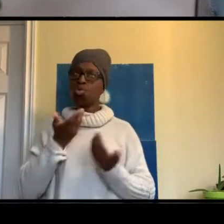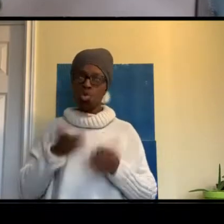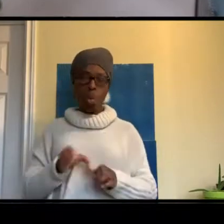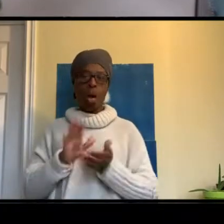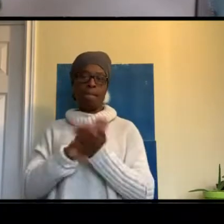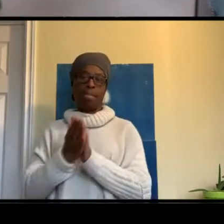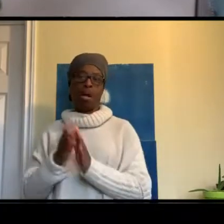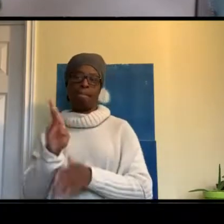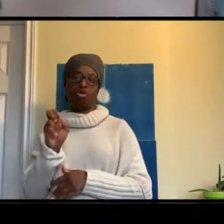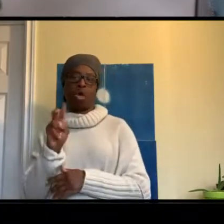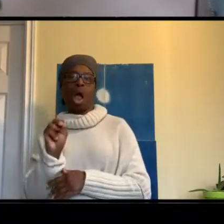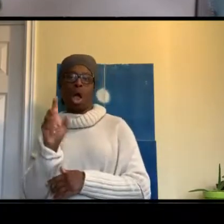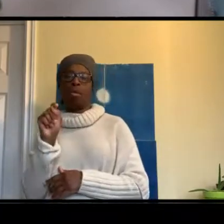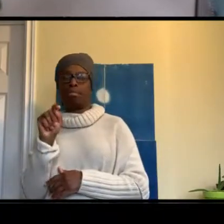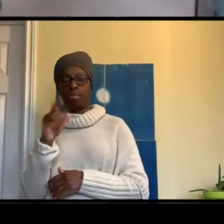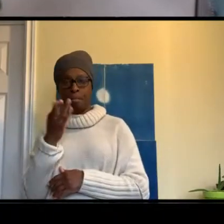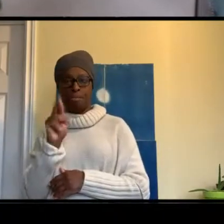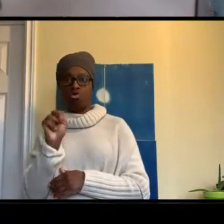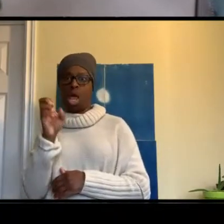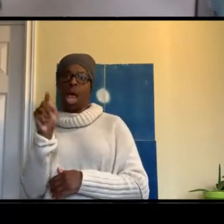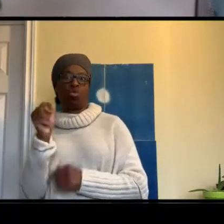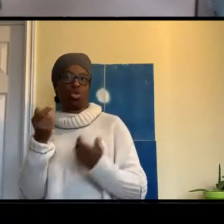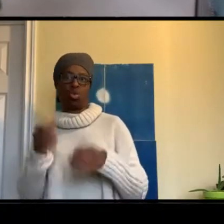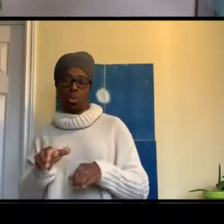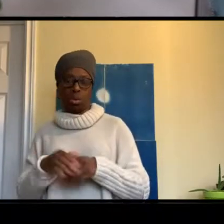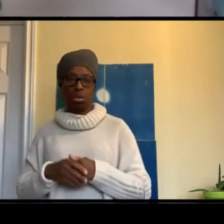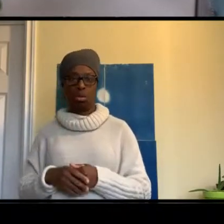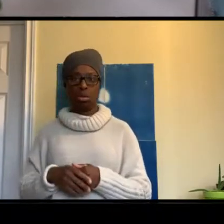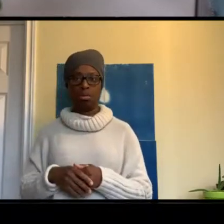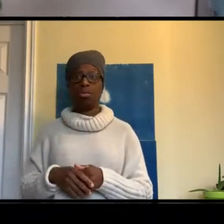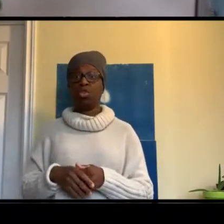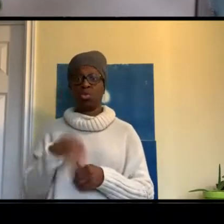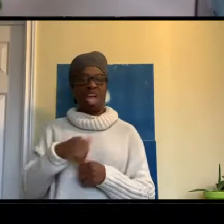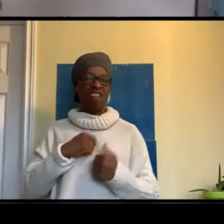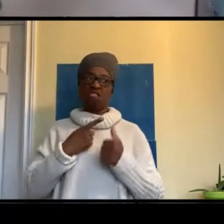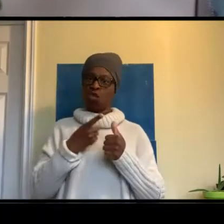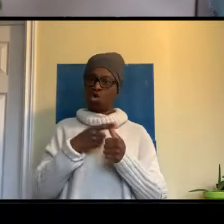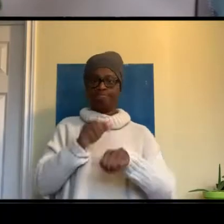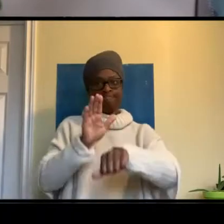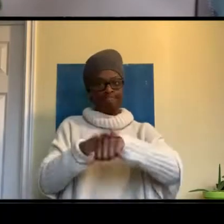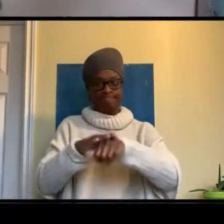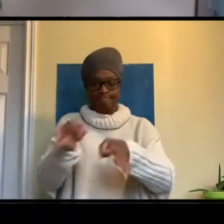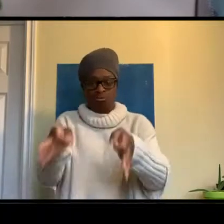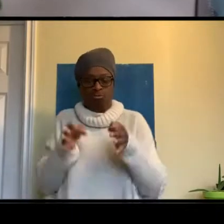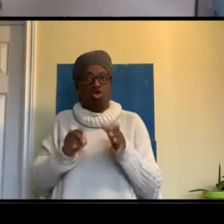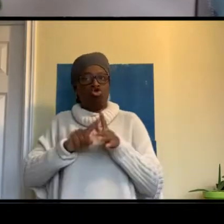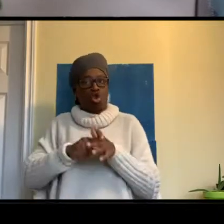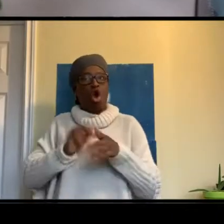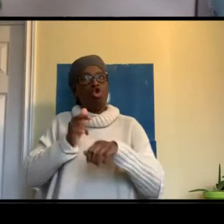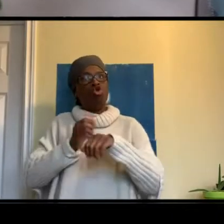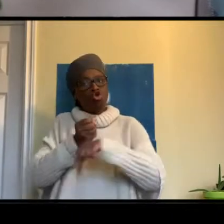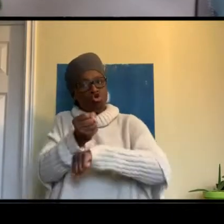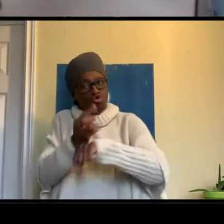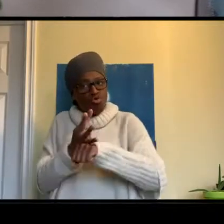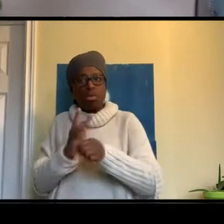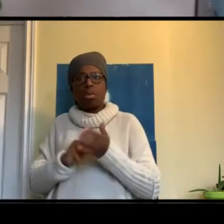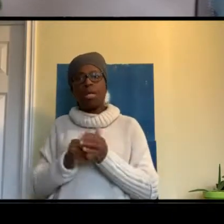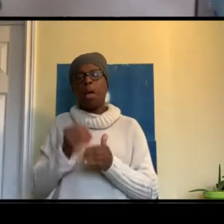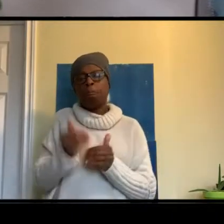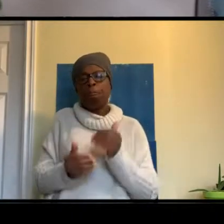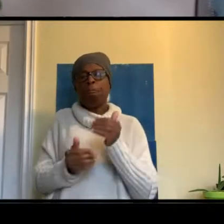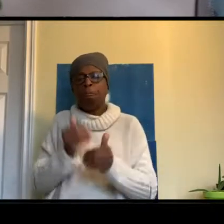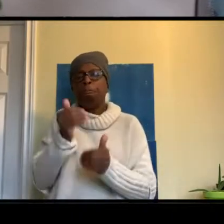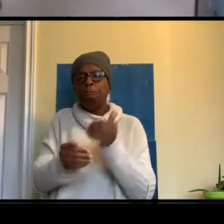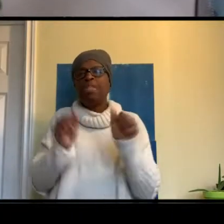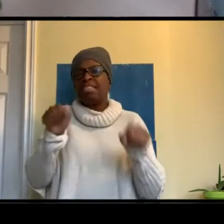the next thing that we have here on our tool is to take breaks, and if you don't start early, you can't take breaks. So you really do need to